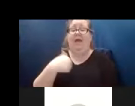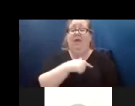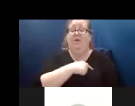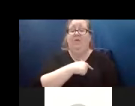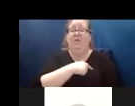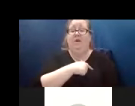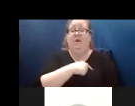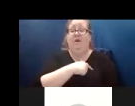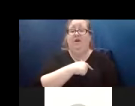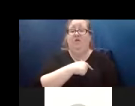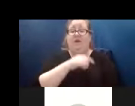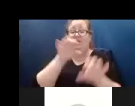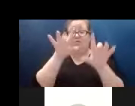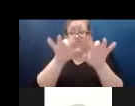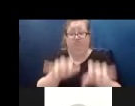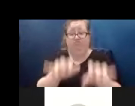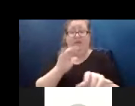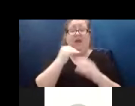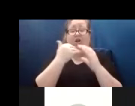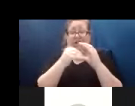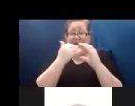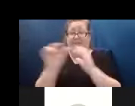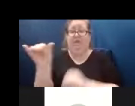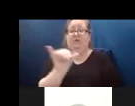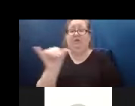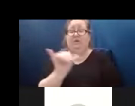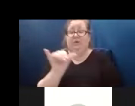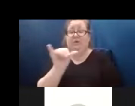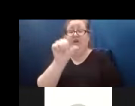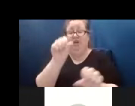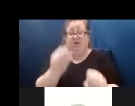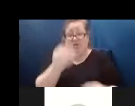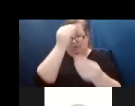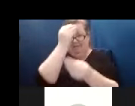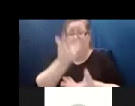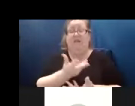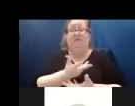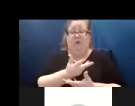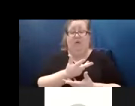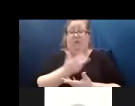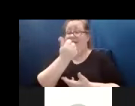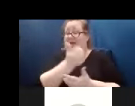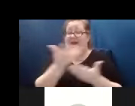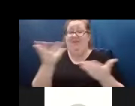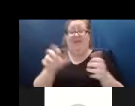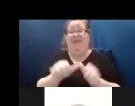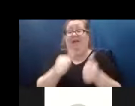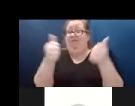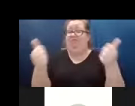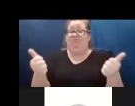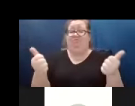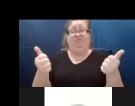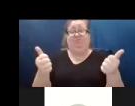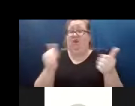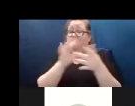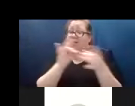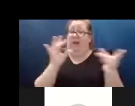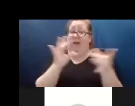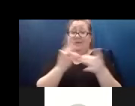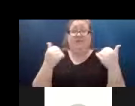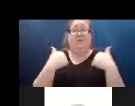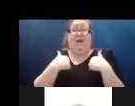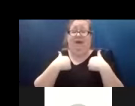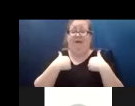in our email too, so that you can let us know anything else, any other comments that you have.